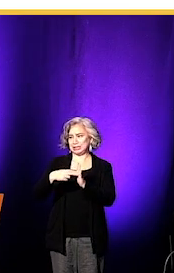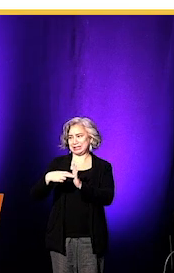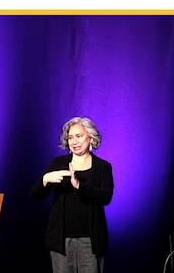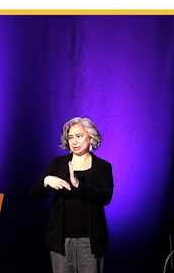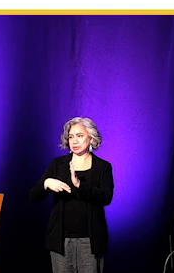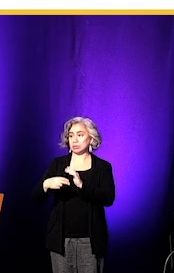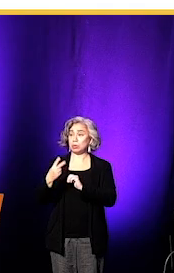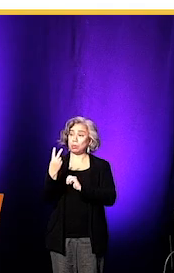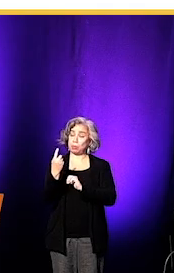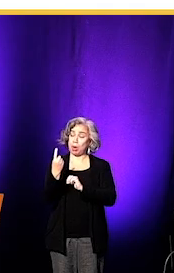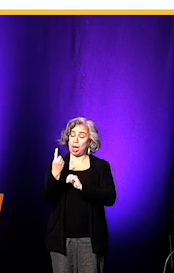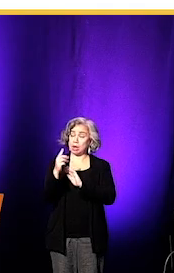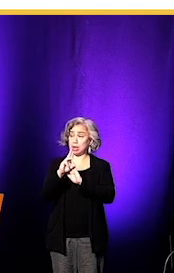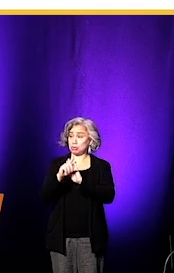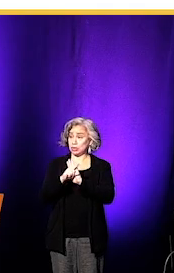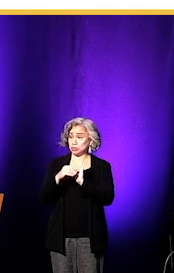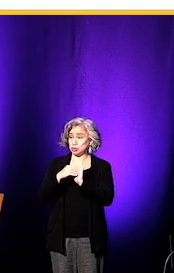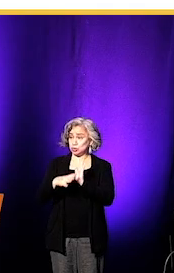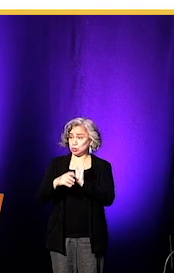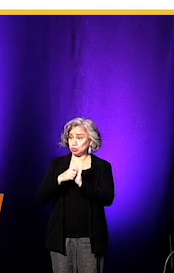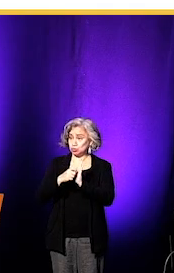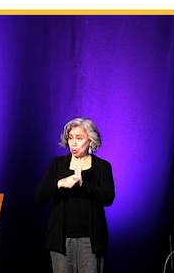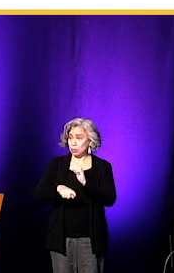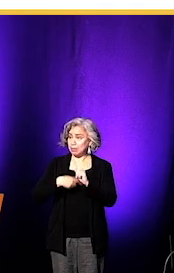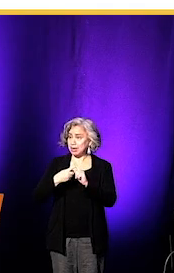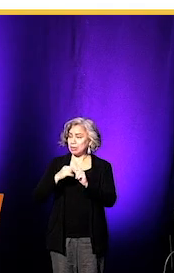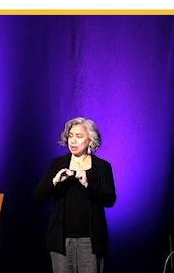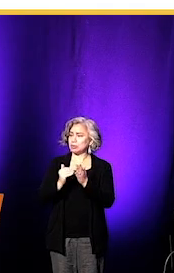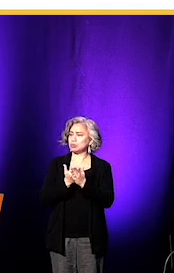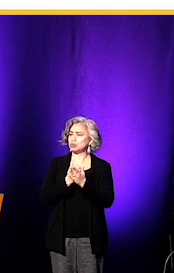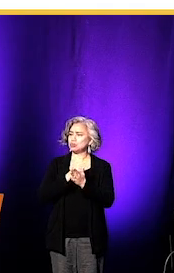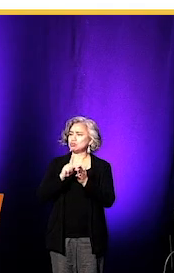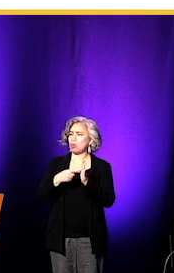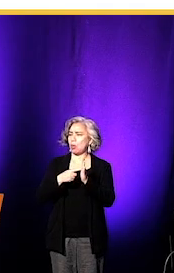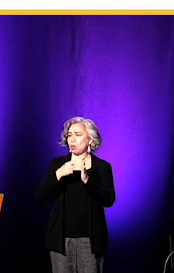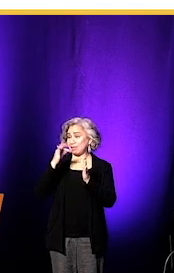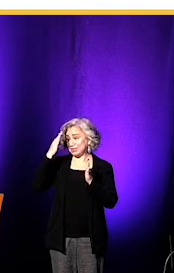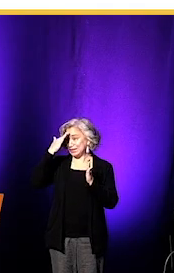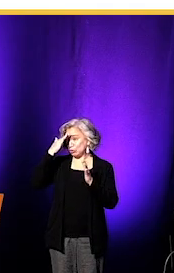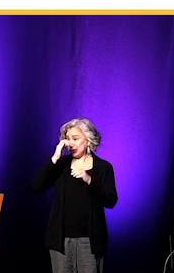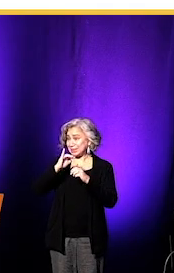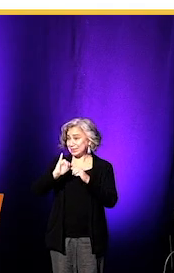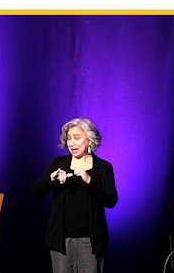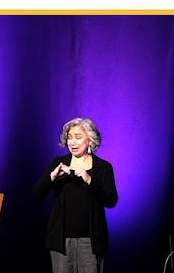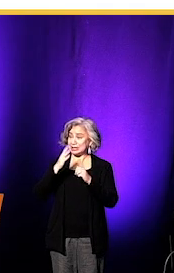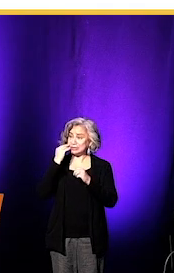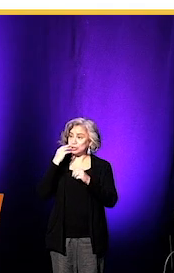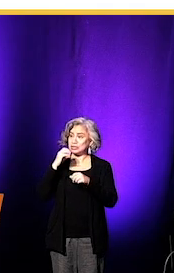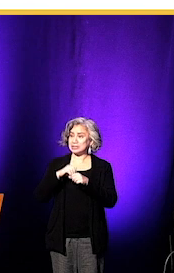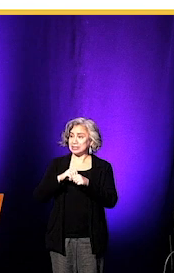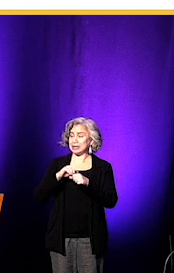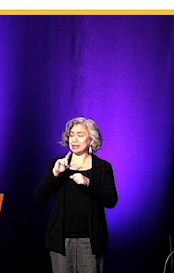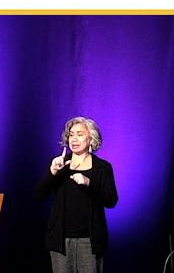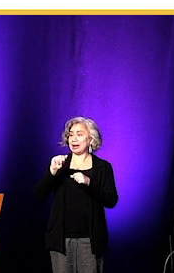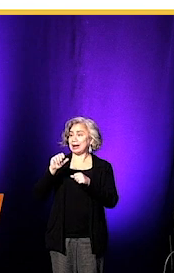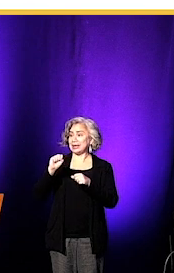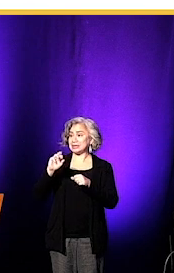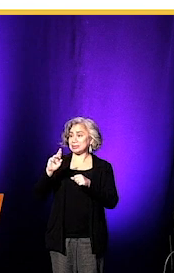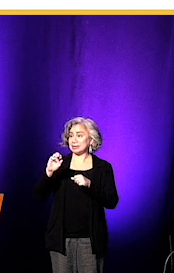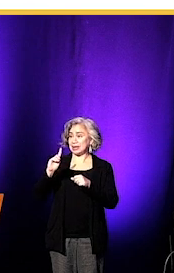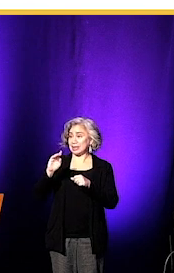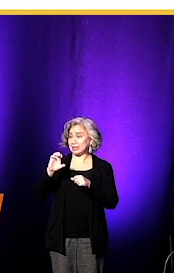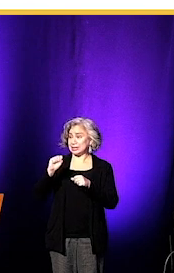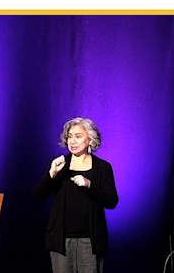undergraduate wrote about the new role of theory and his experience in Las Redes, my career through schooling